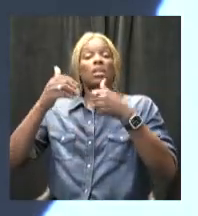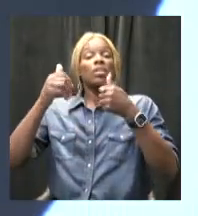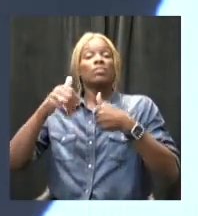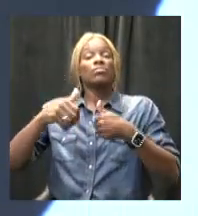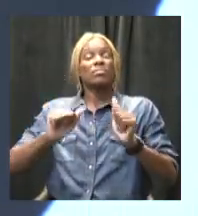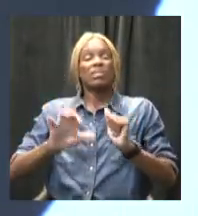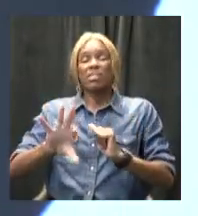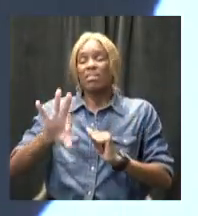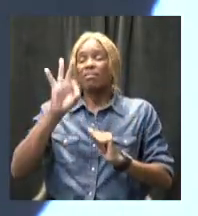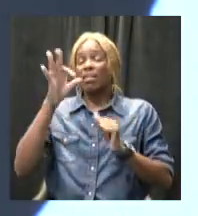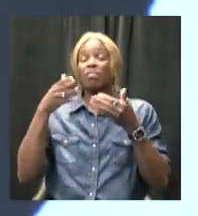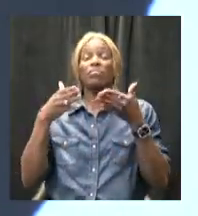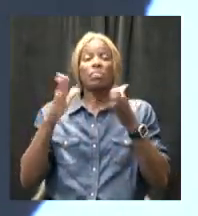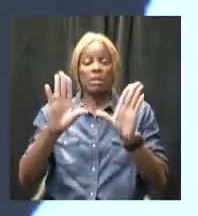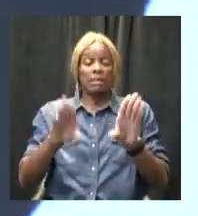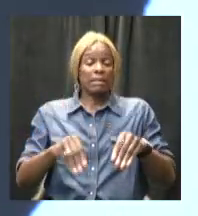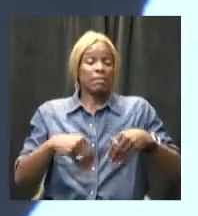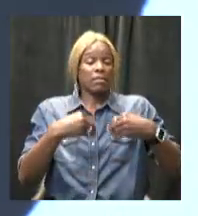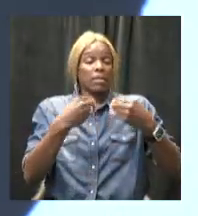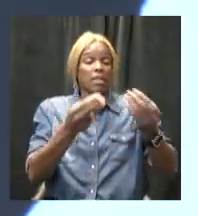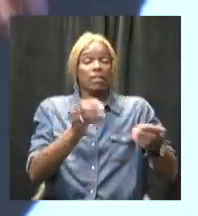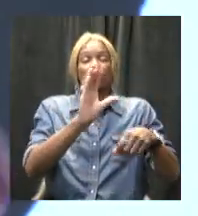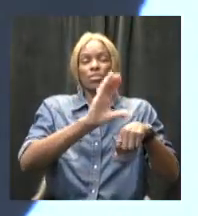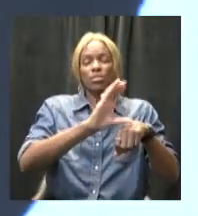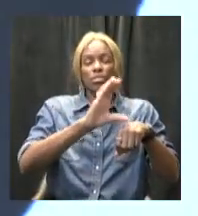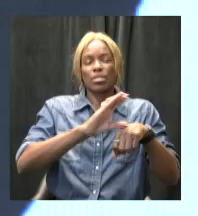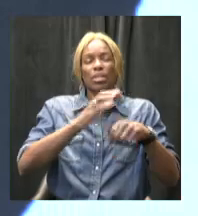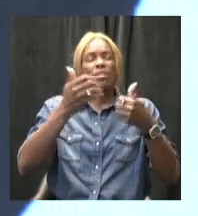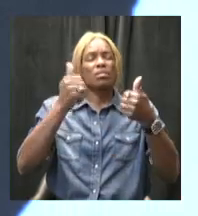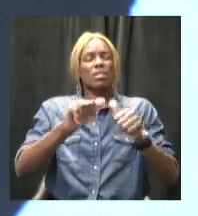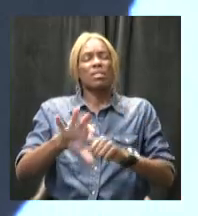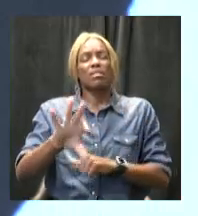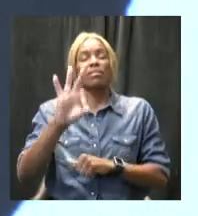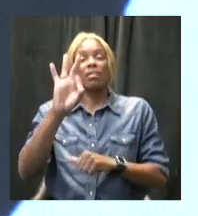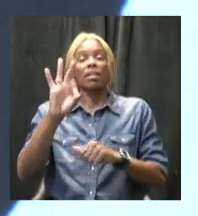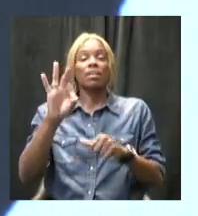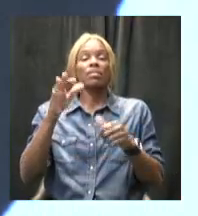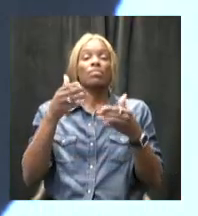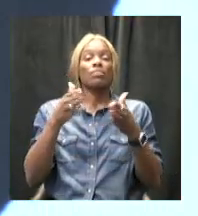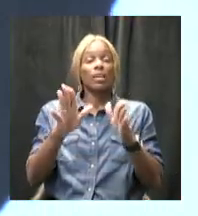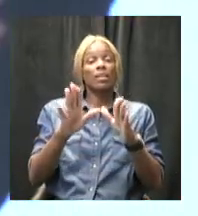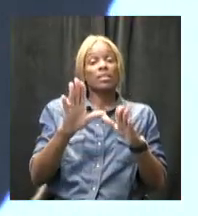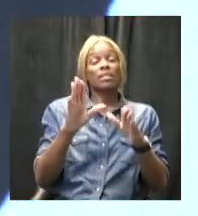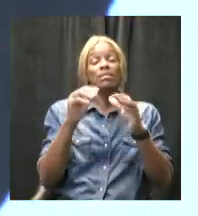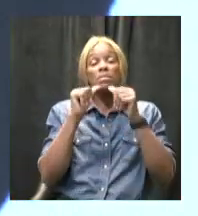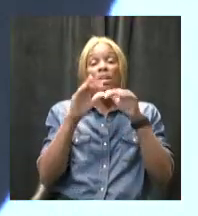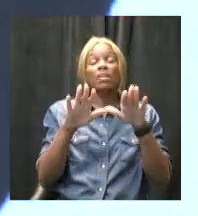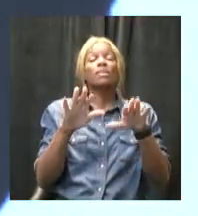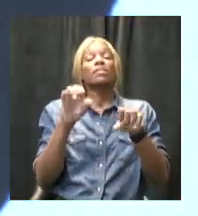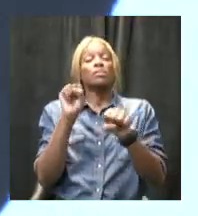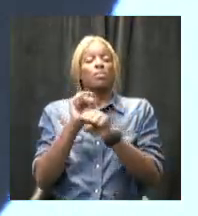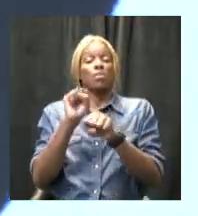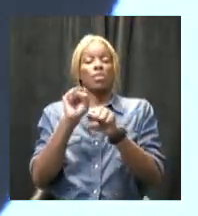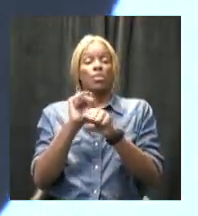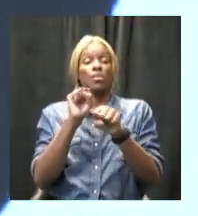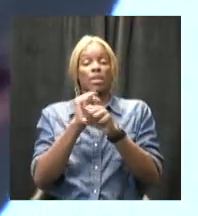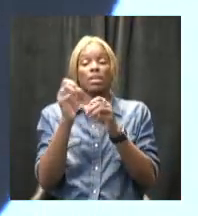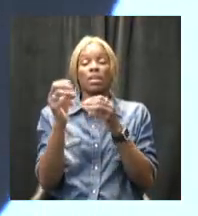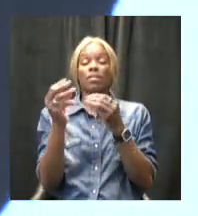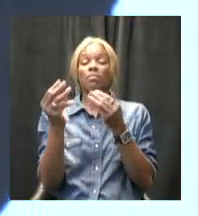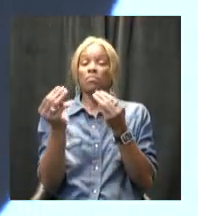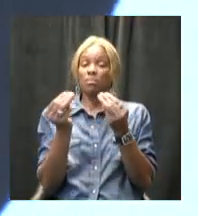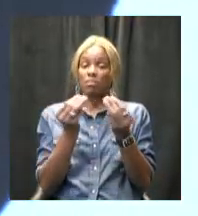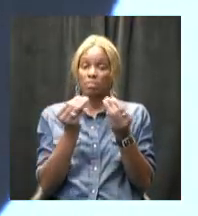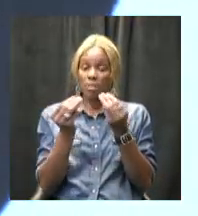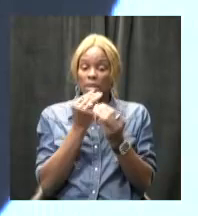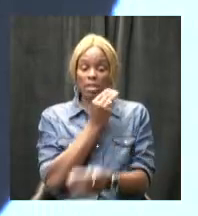ways to give to the church. They were trying to find ways to bless the work and ministry of the church. A member just a